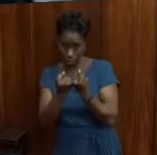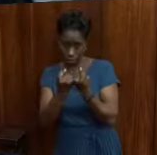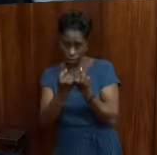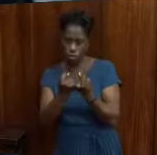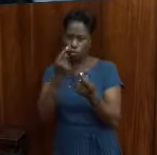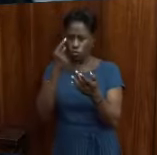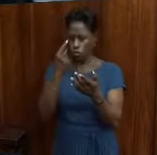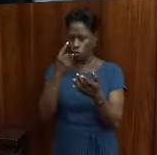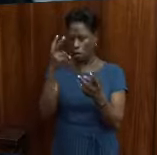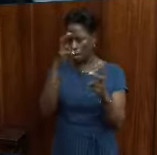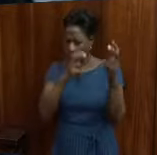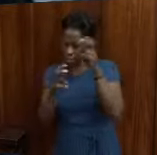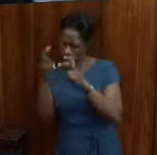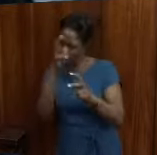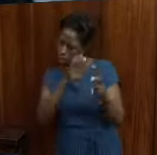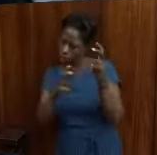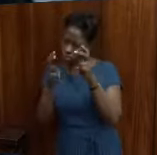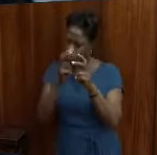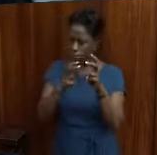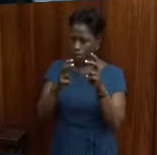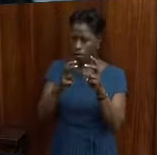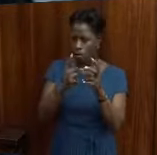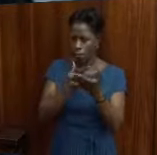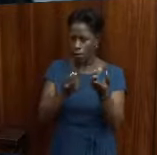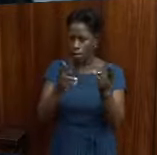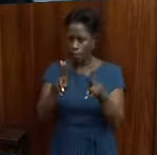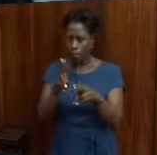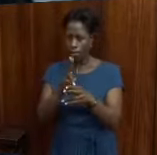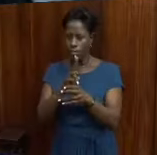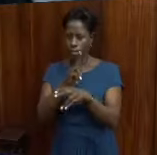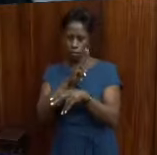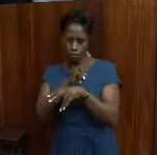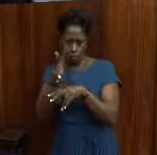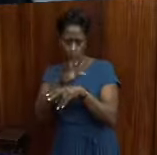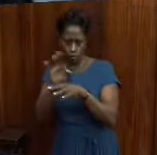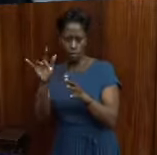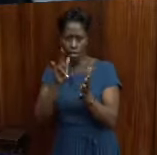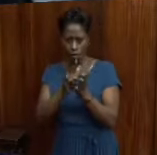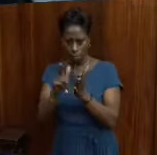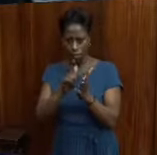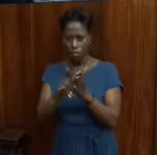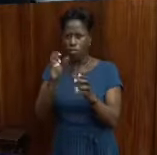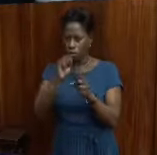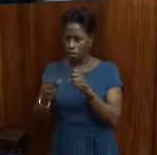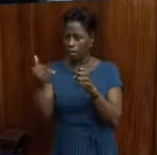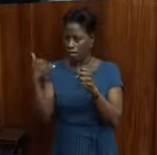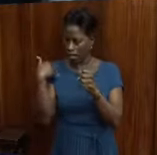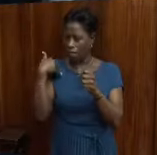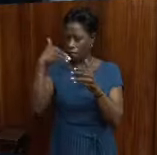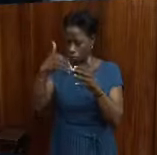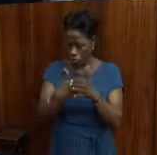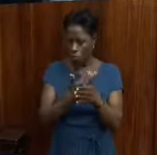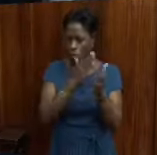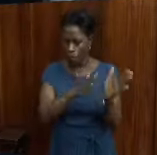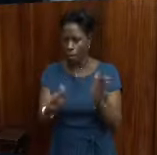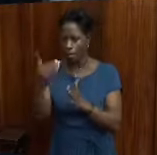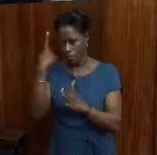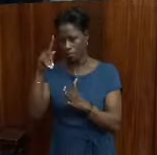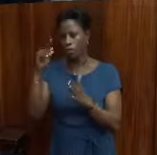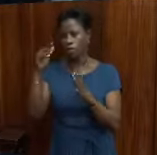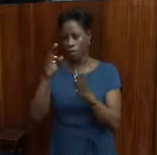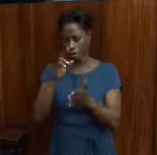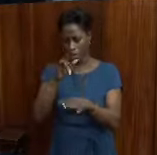determine advice on the possibility of fiscal space in the said financial arrangements to allow for relocation of funds to other